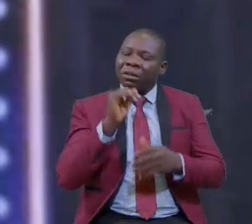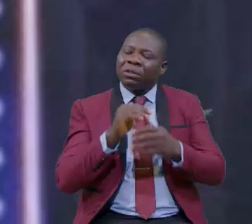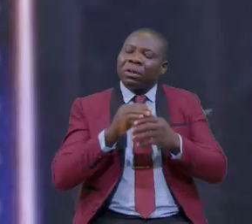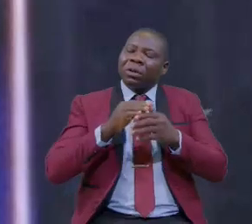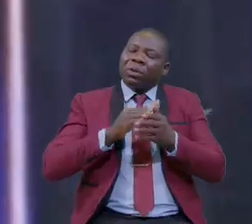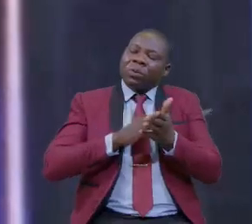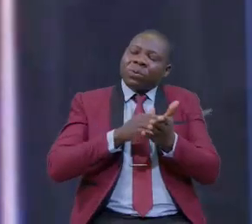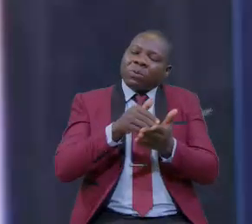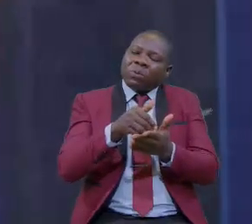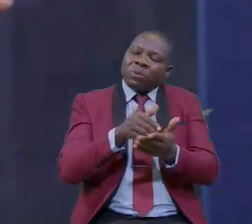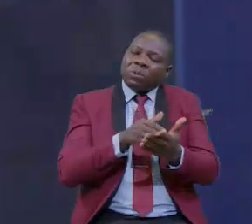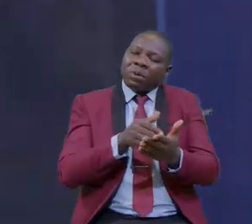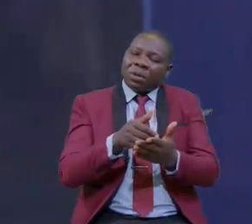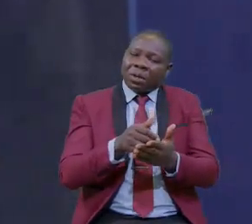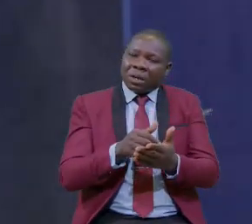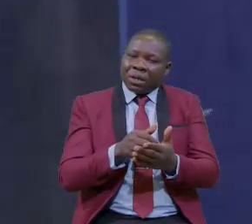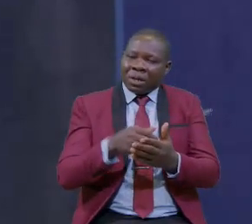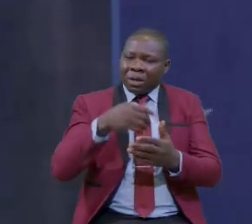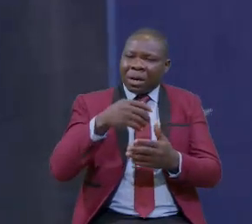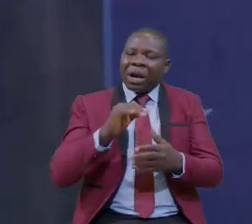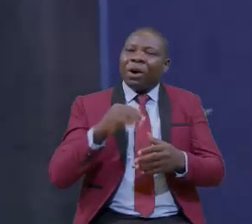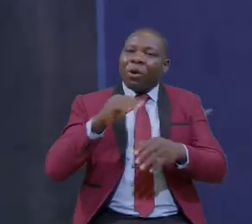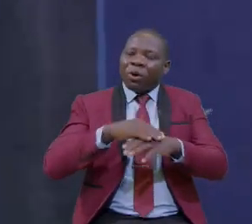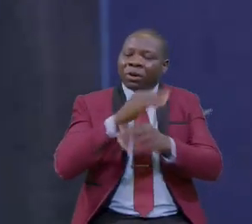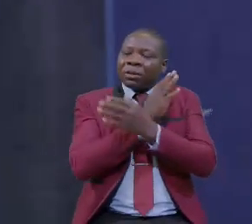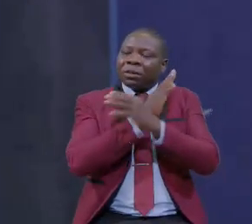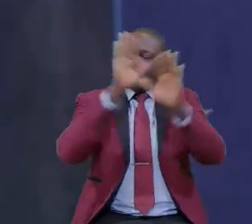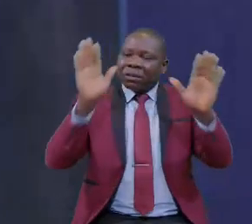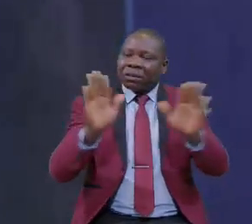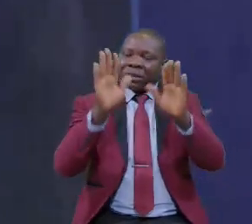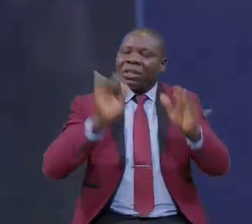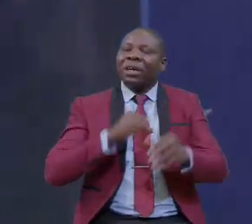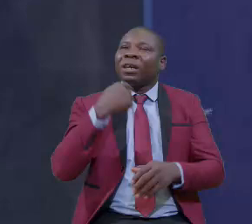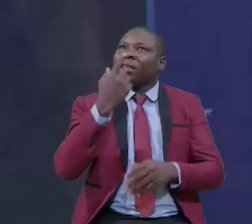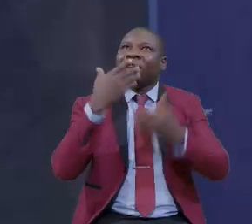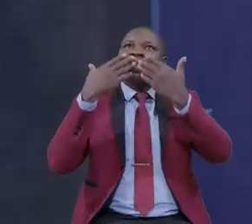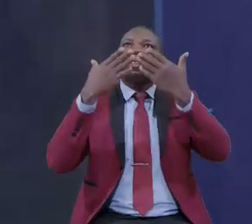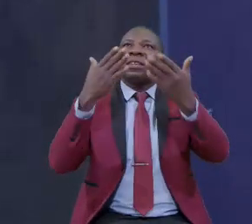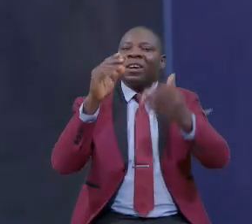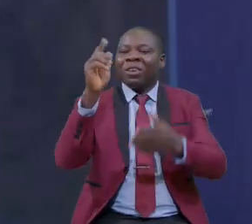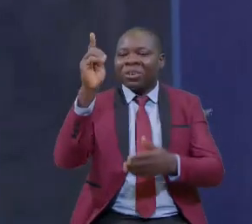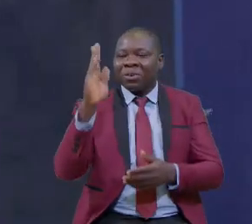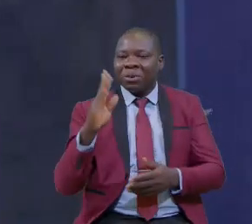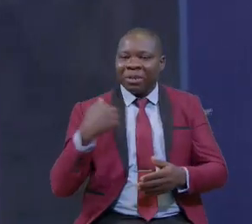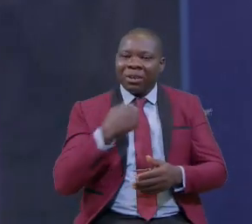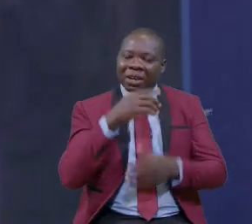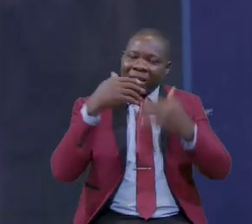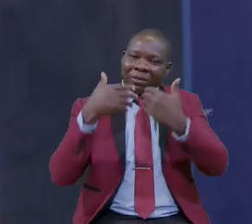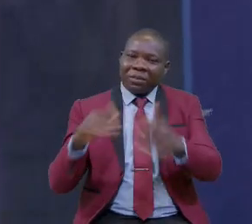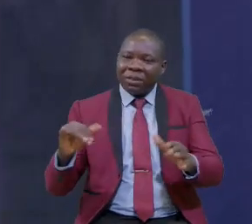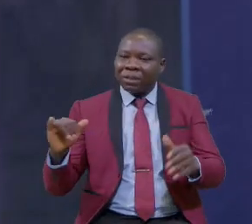Because my voice has run away from me. My strength has run away from me. Now we're at